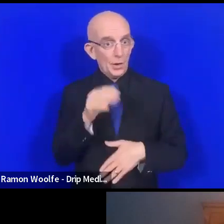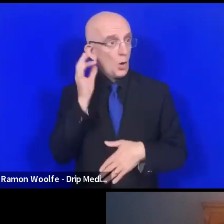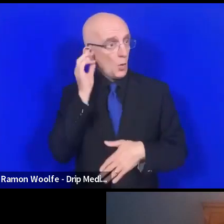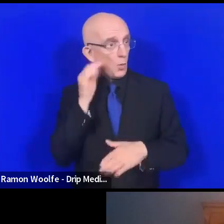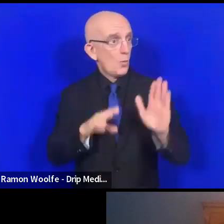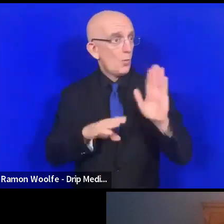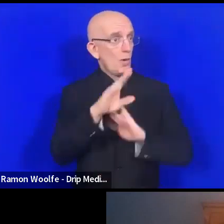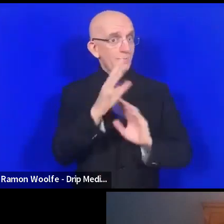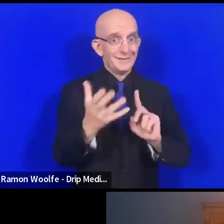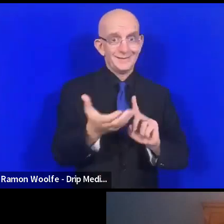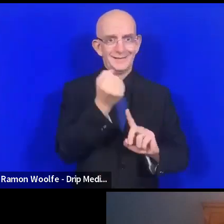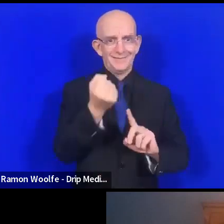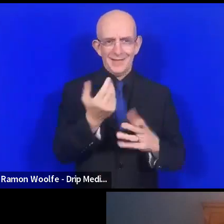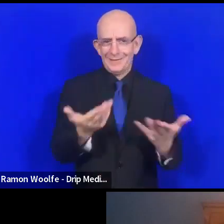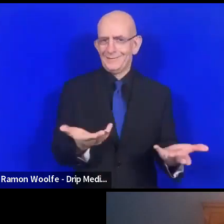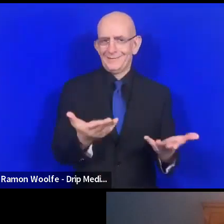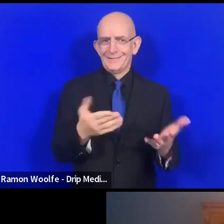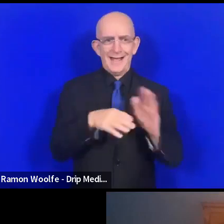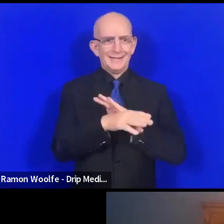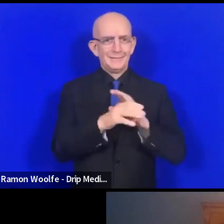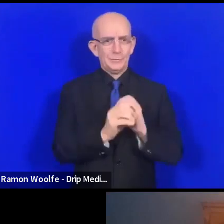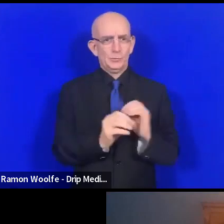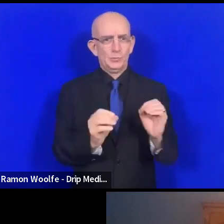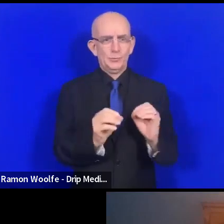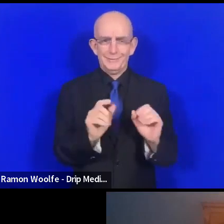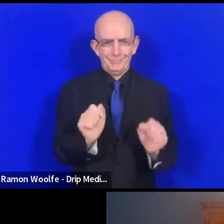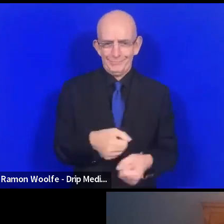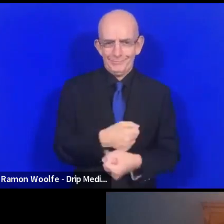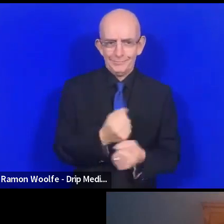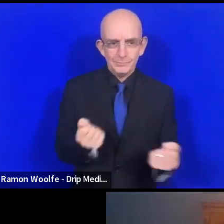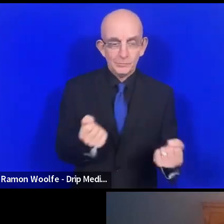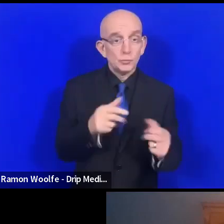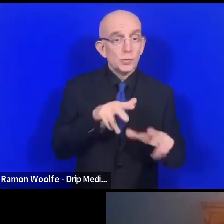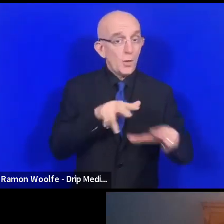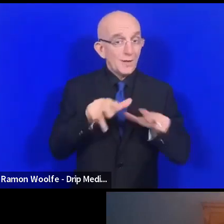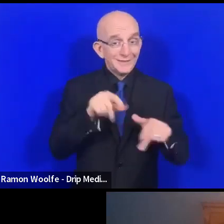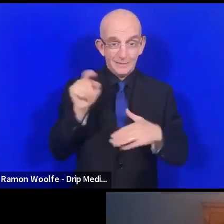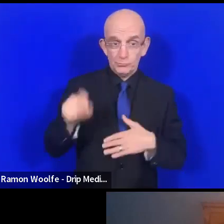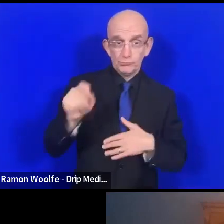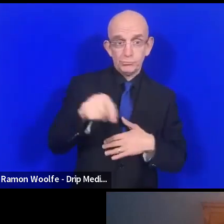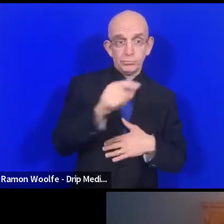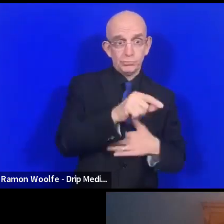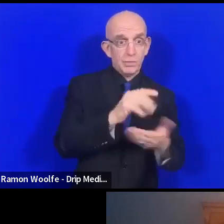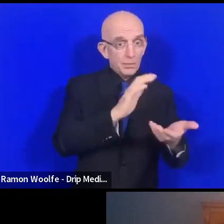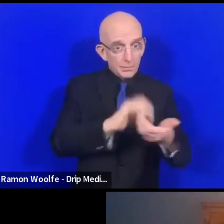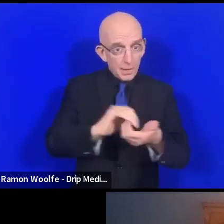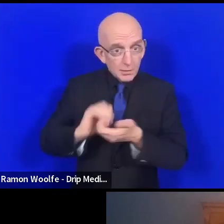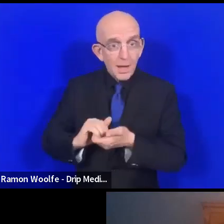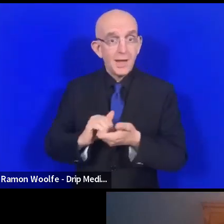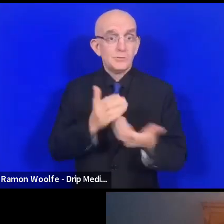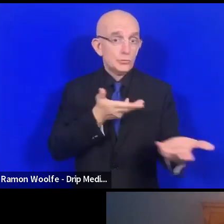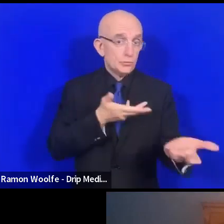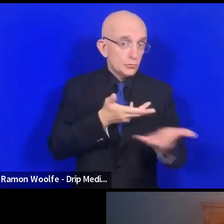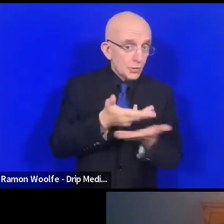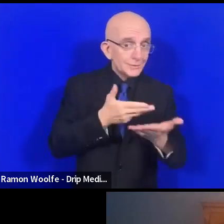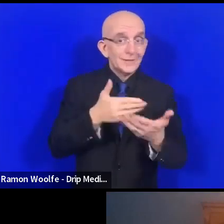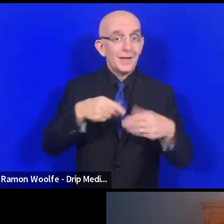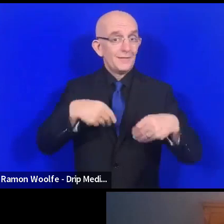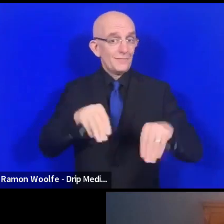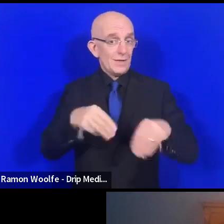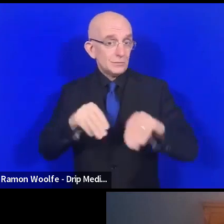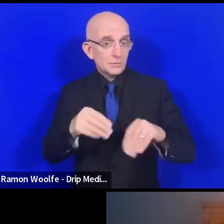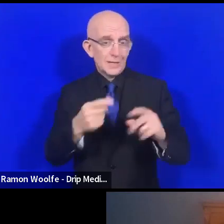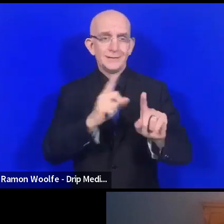this conference, and everybody needed to prioritize accessibility. It couldn't just be one person or one person within